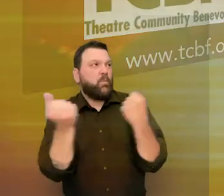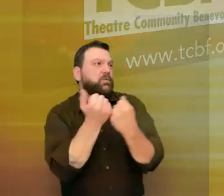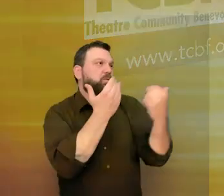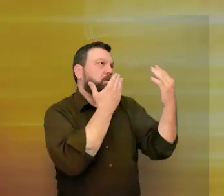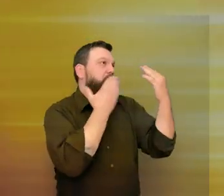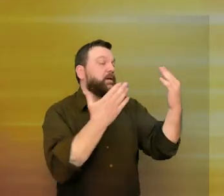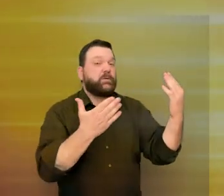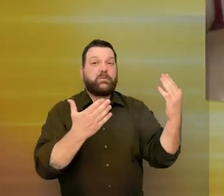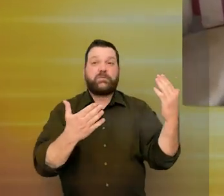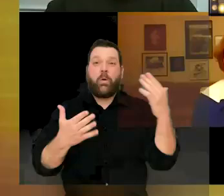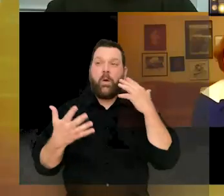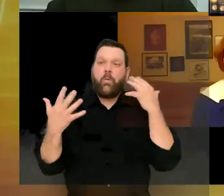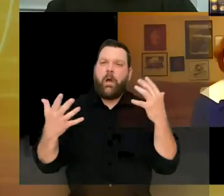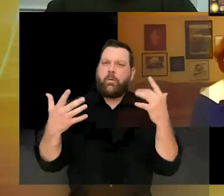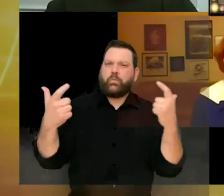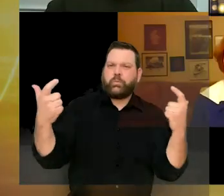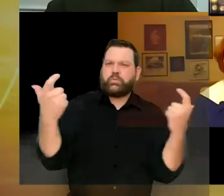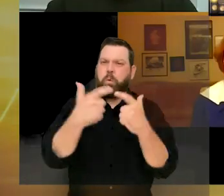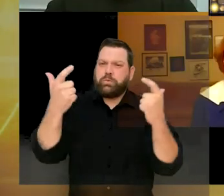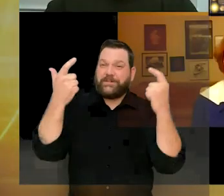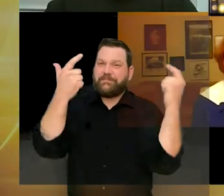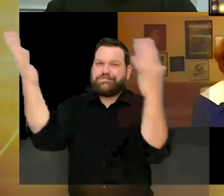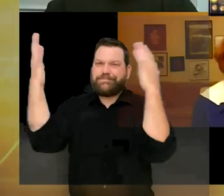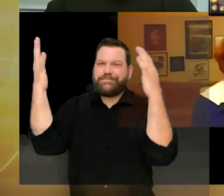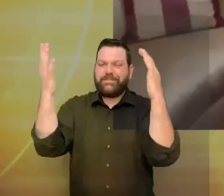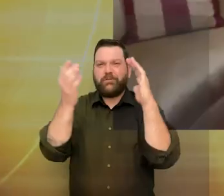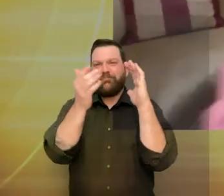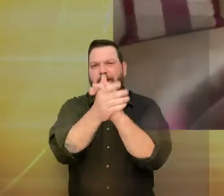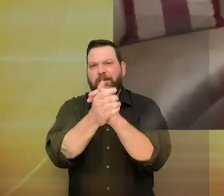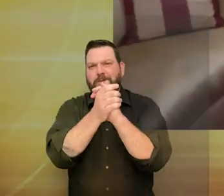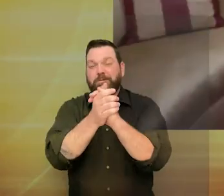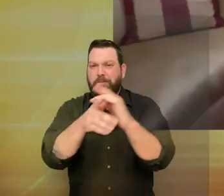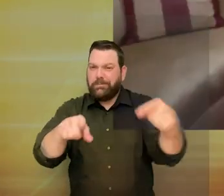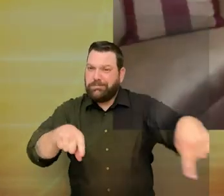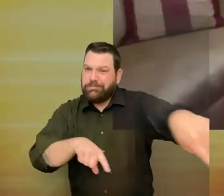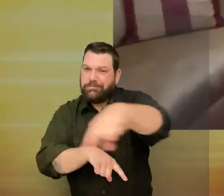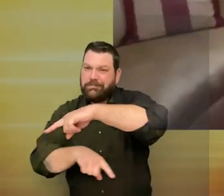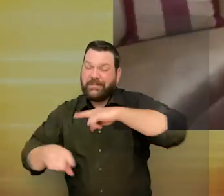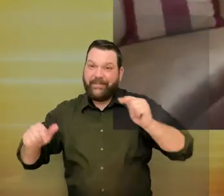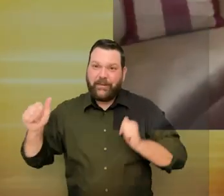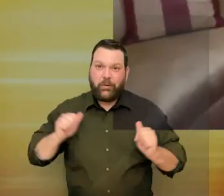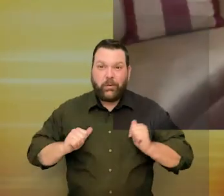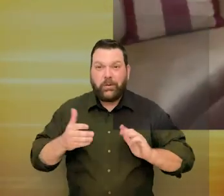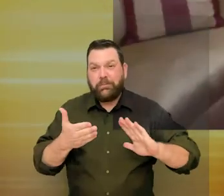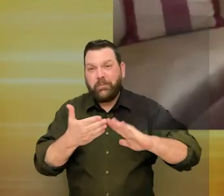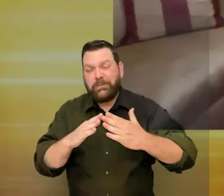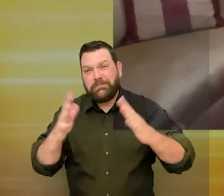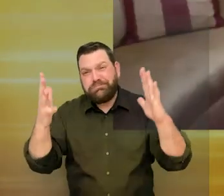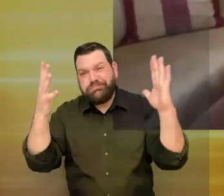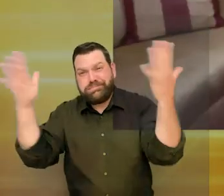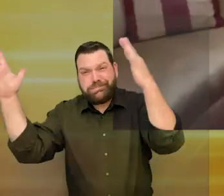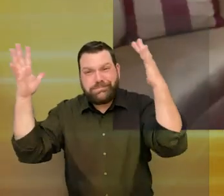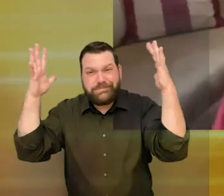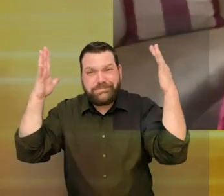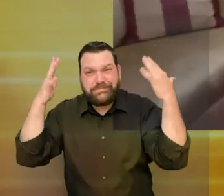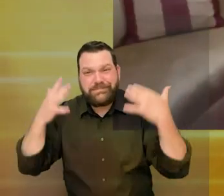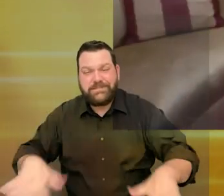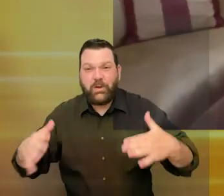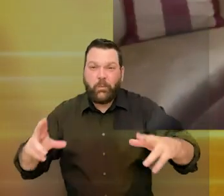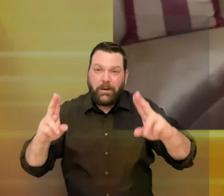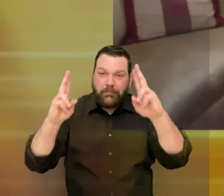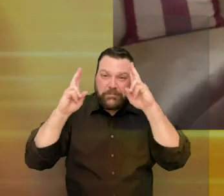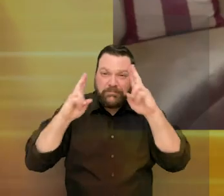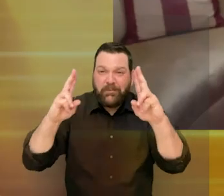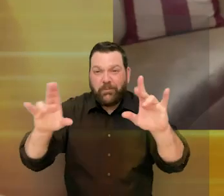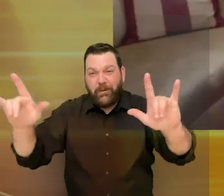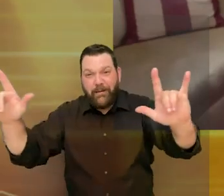surreal time. So, a toast. Congratulations to this brilliant theater community. We love